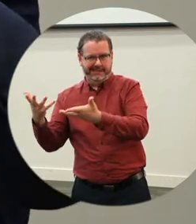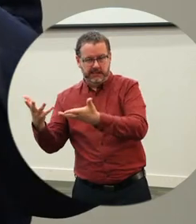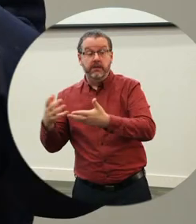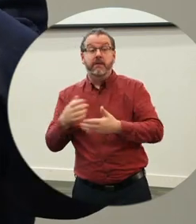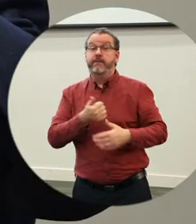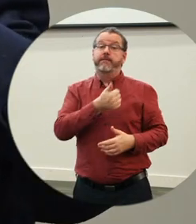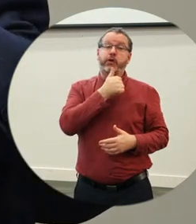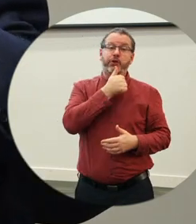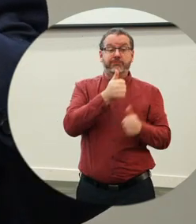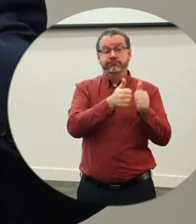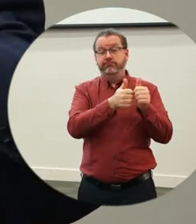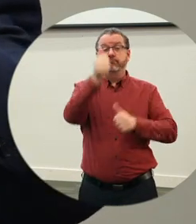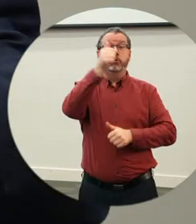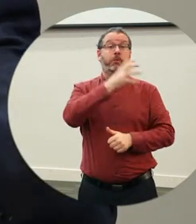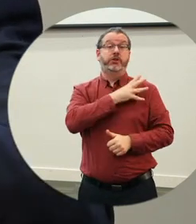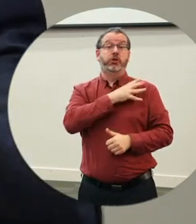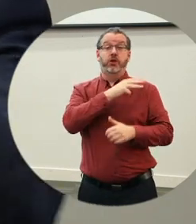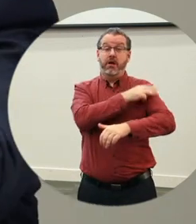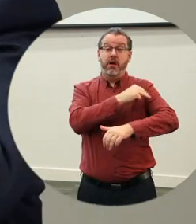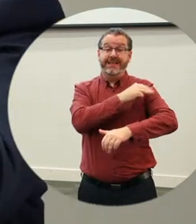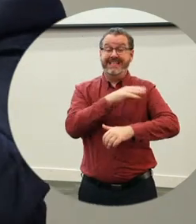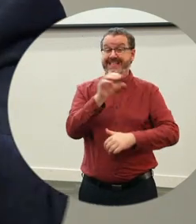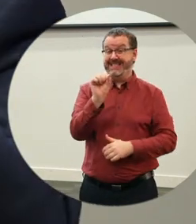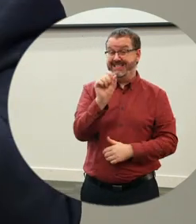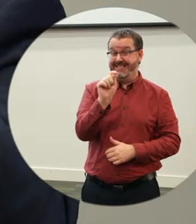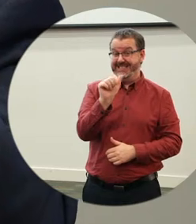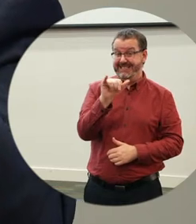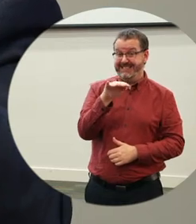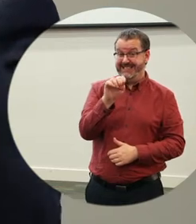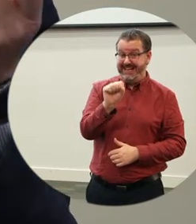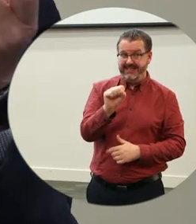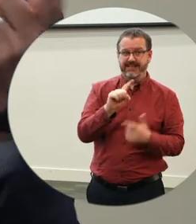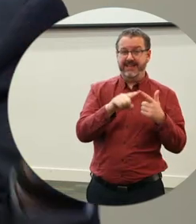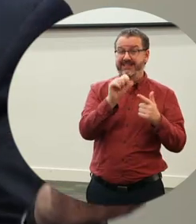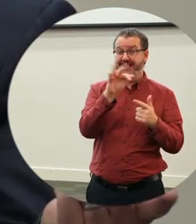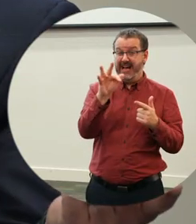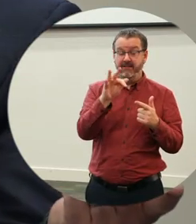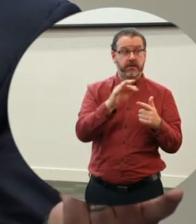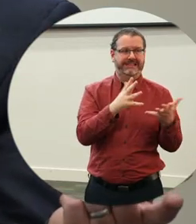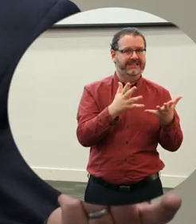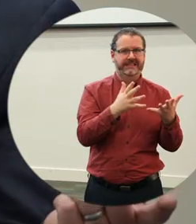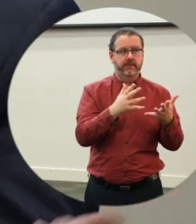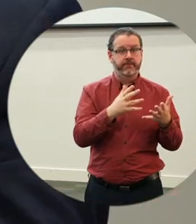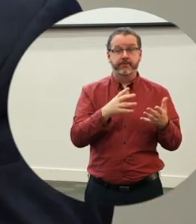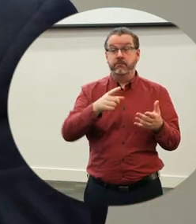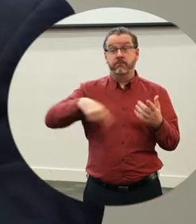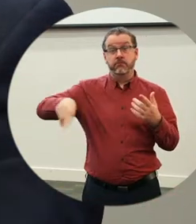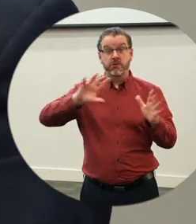Staines and his senior staff were forced out the gate at gunpoint,